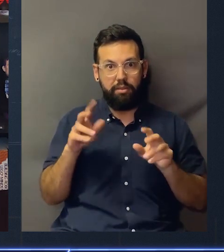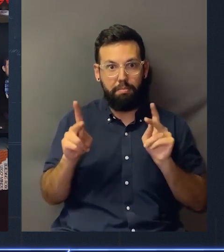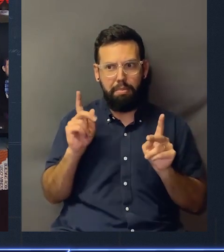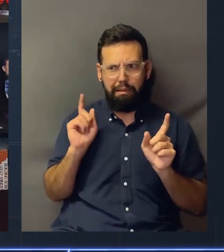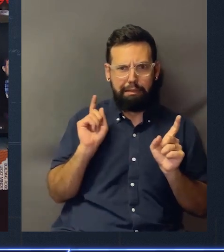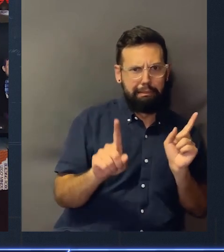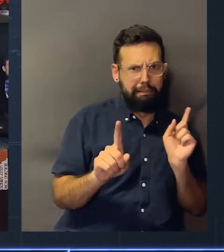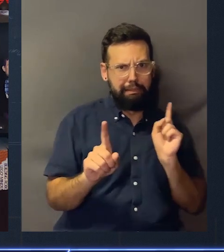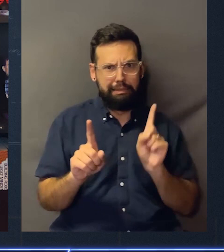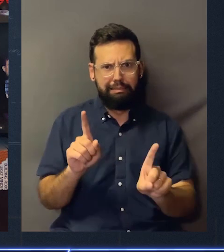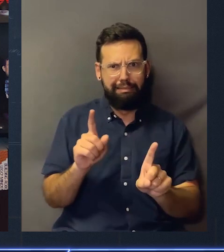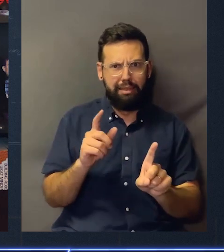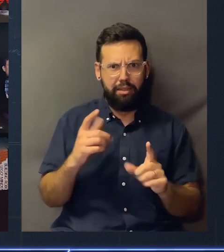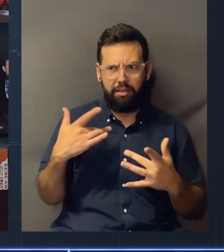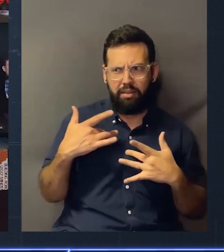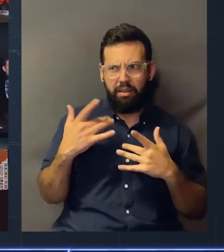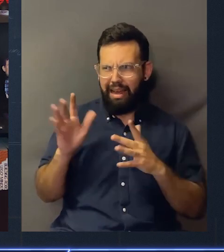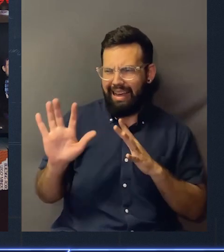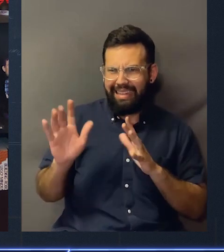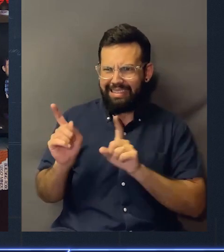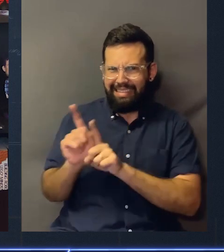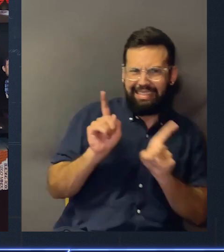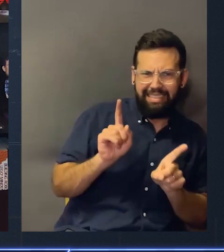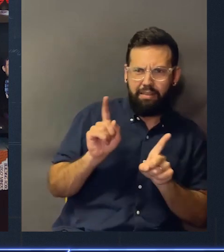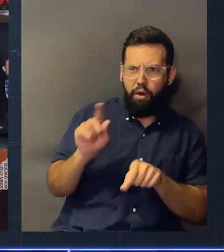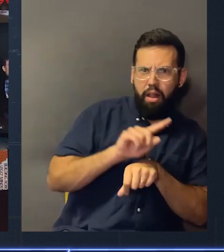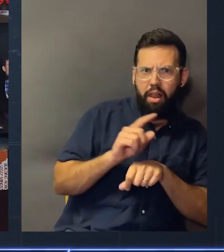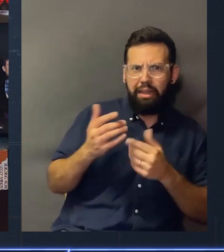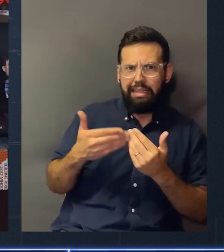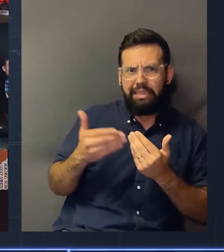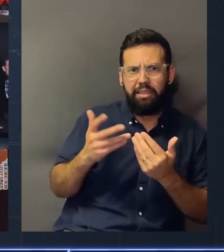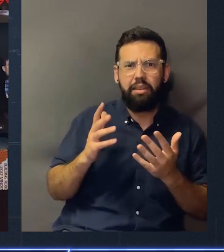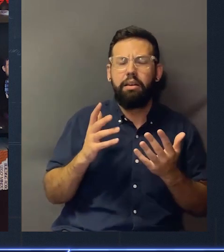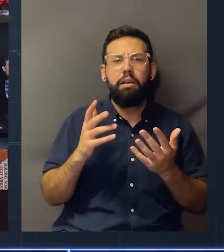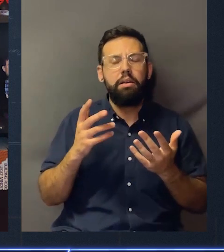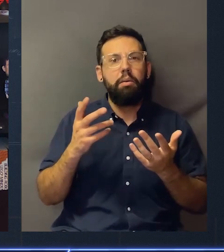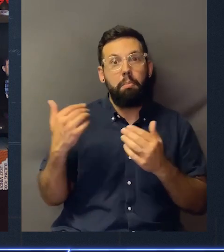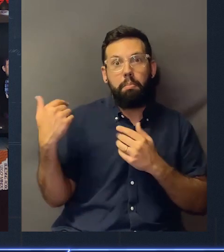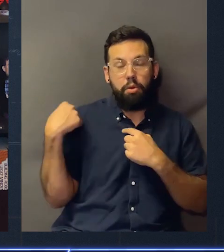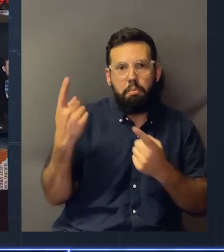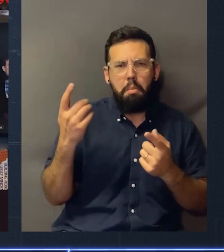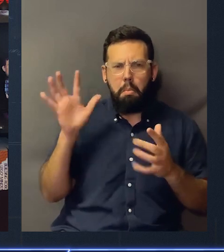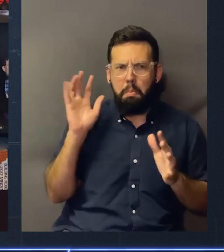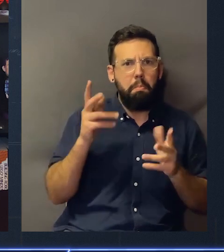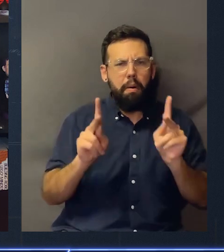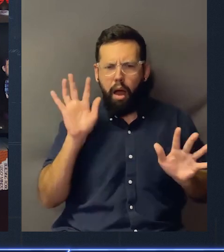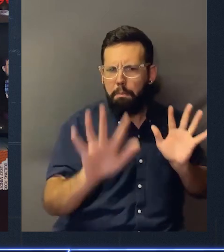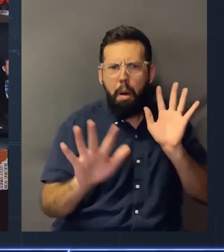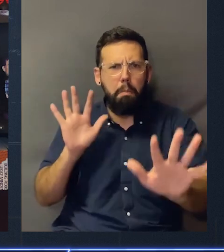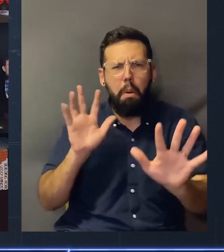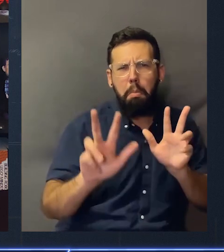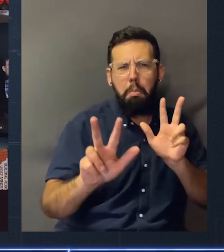I'm really, really worried they're actually gonna knock me off. At a certain point, the flow of people stops,